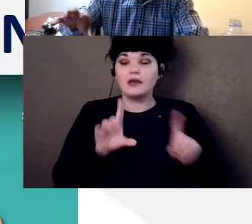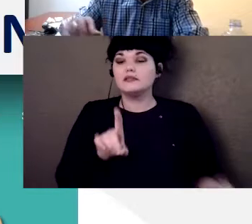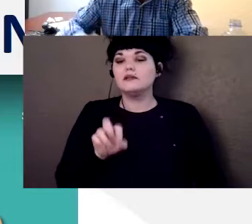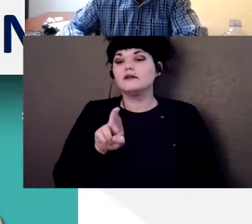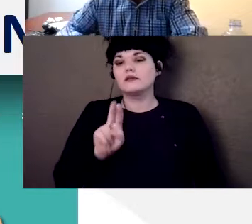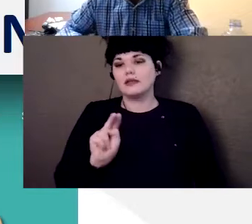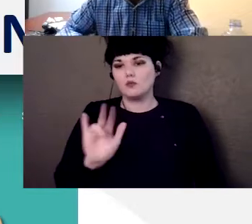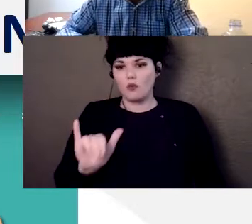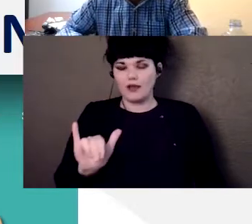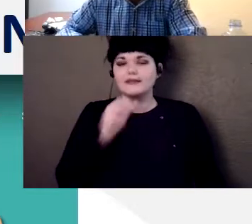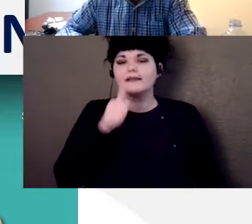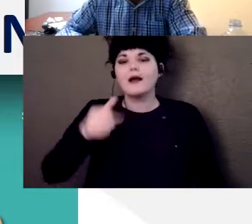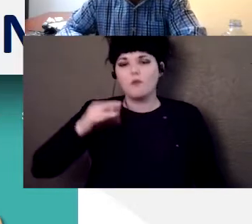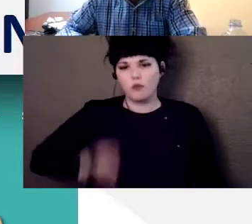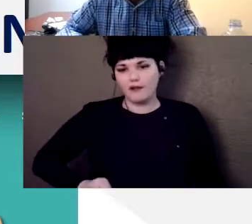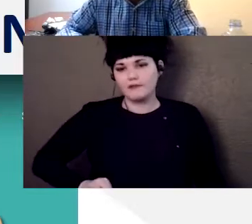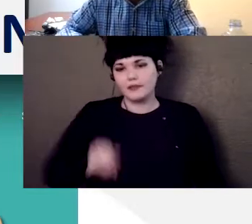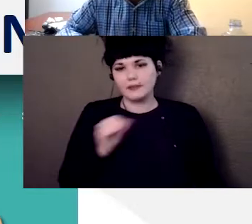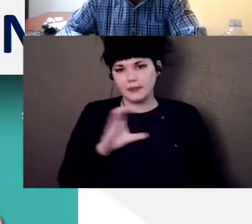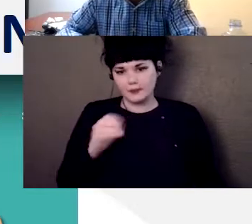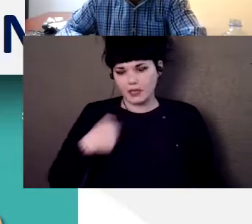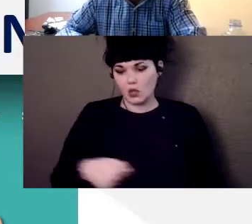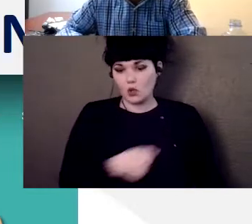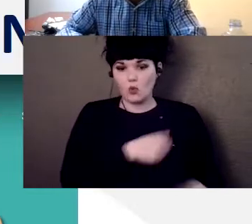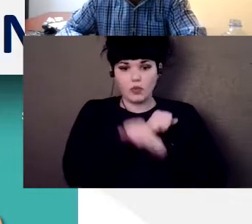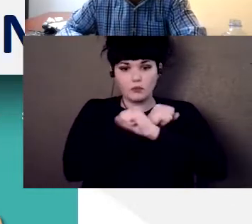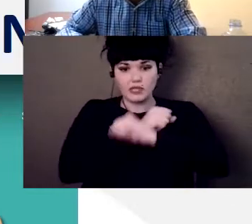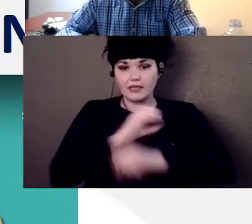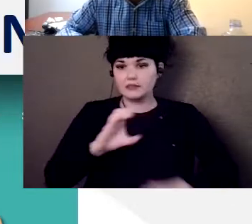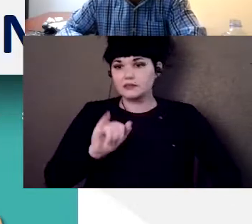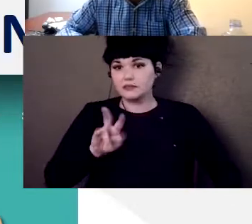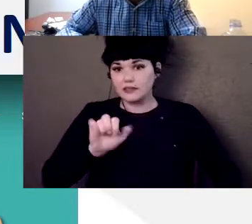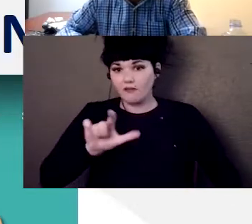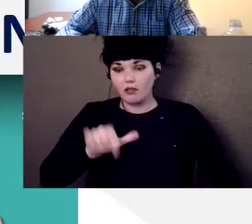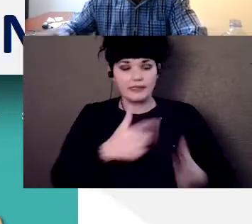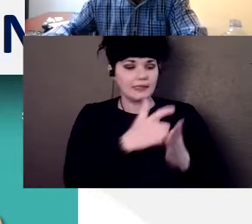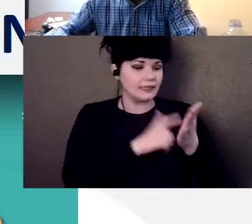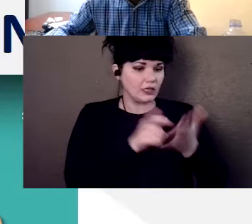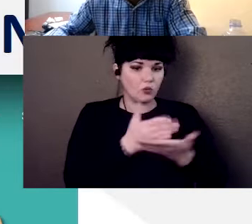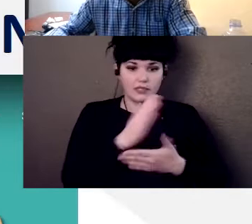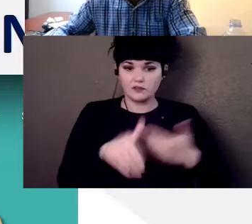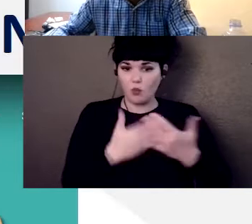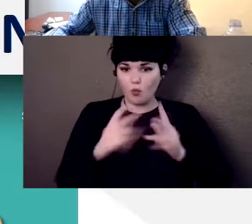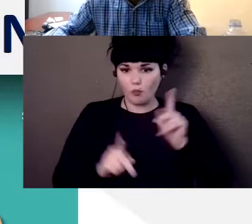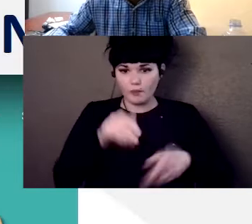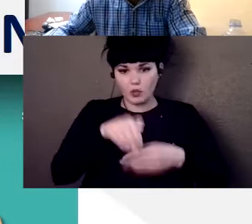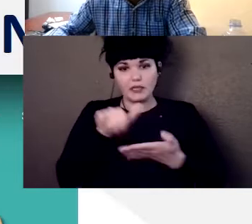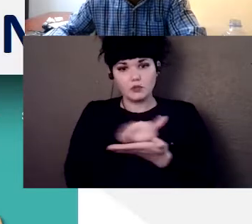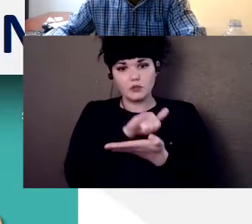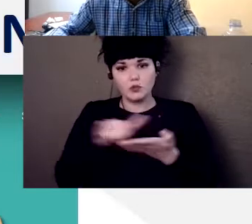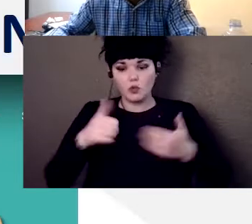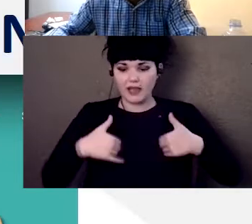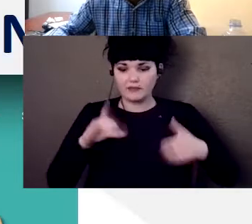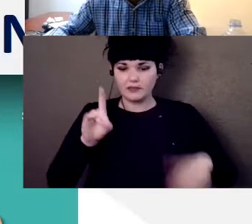a non-for-profit organization. We protect the civil and legal rights of all New Yorkers with disabilities. Our purpose is to ensure that individuals